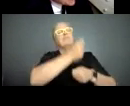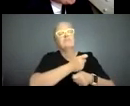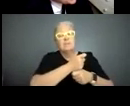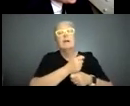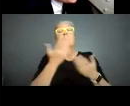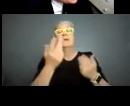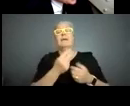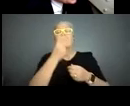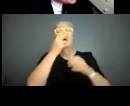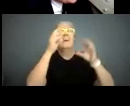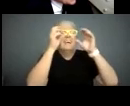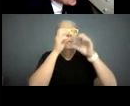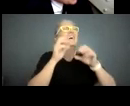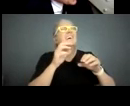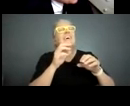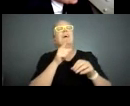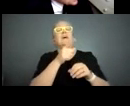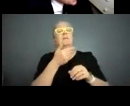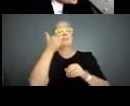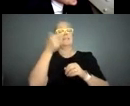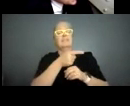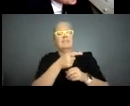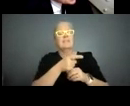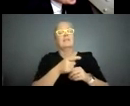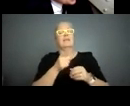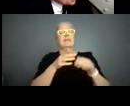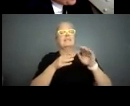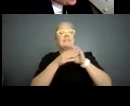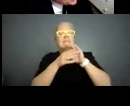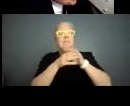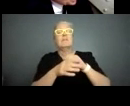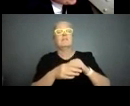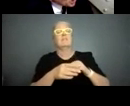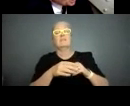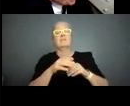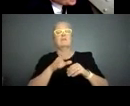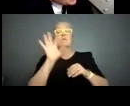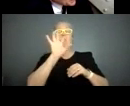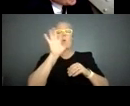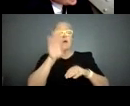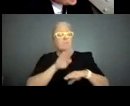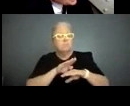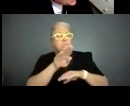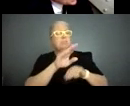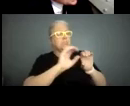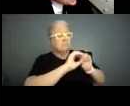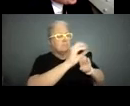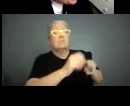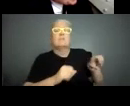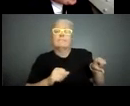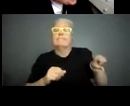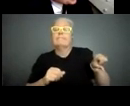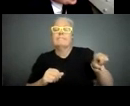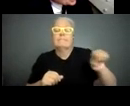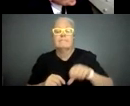toilets, ramps, and handrails, as here. Often this works well with the Parents Association, having